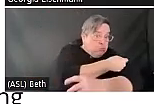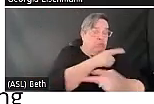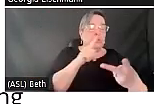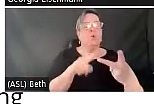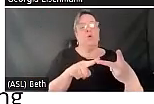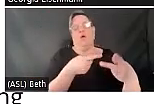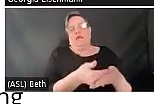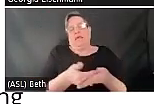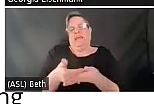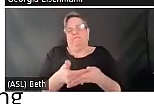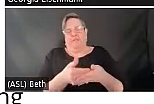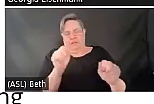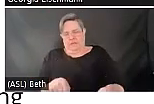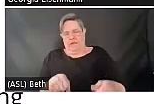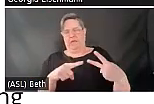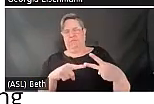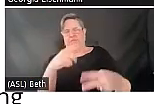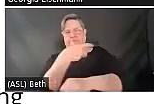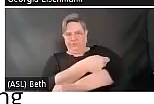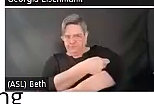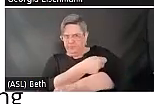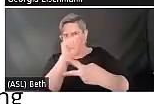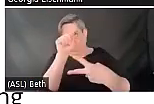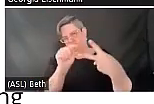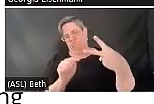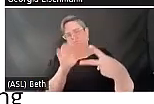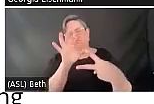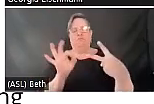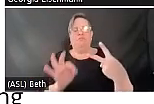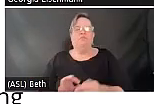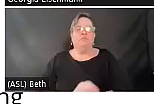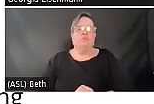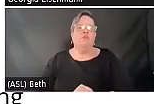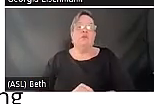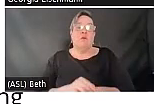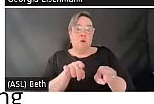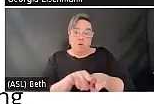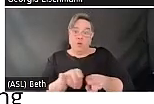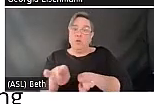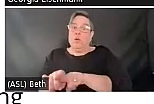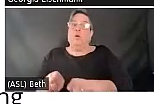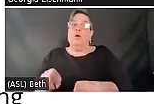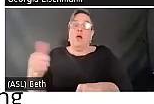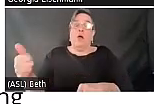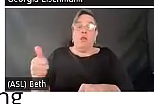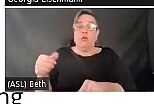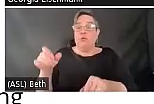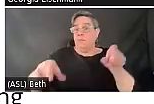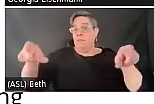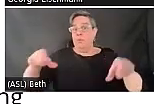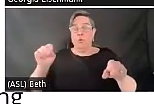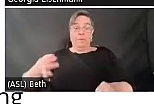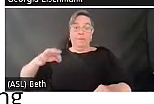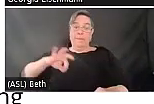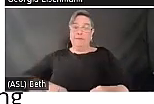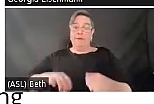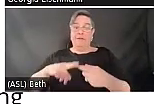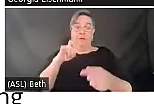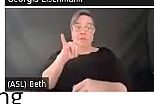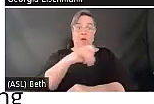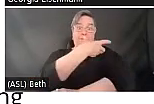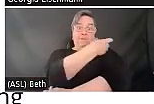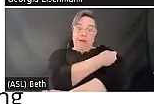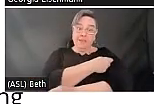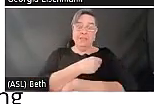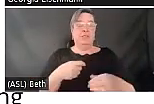And then there's also folks who could potentially utilize the vaccine or benefit from the vaccine for infants and young